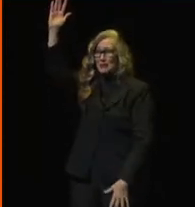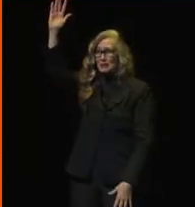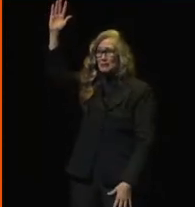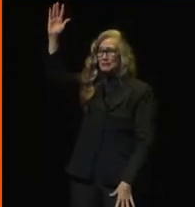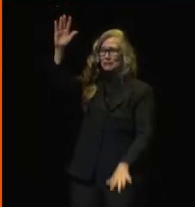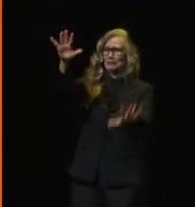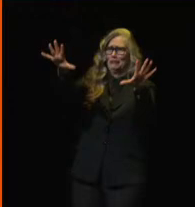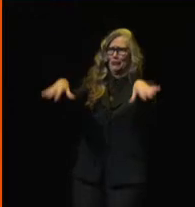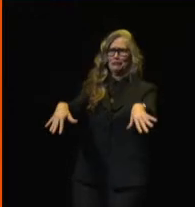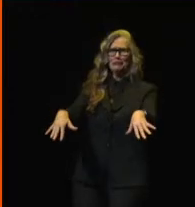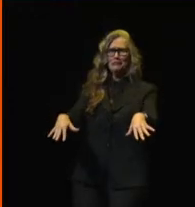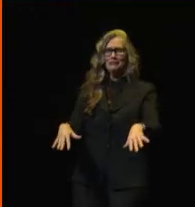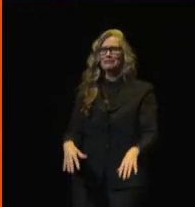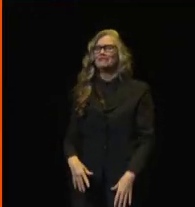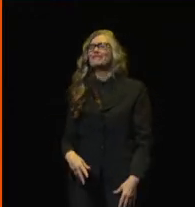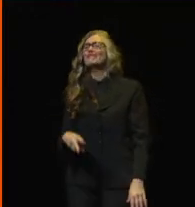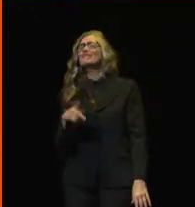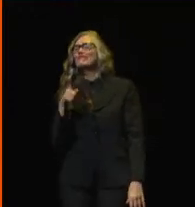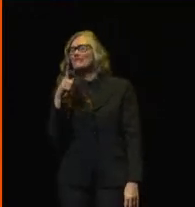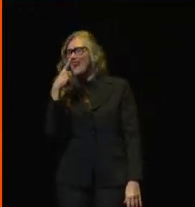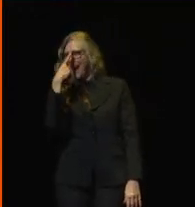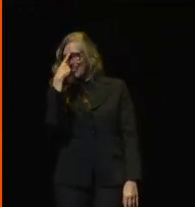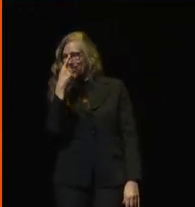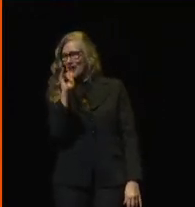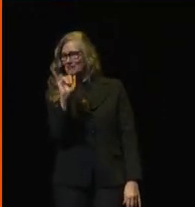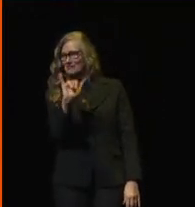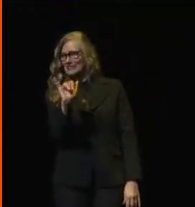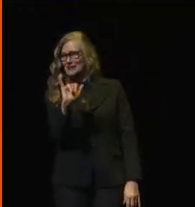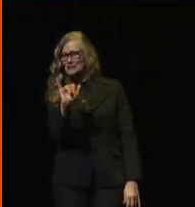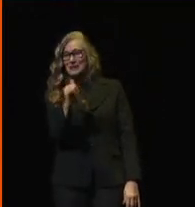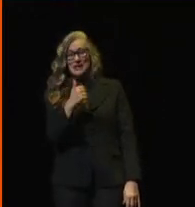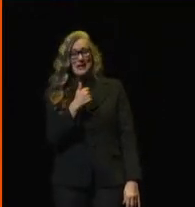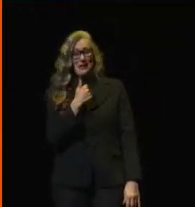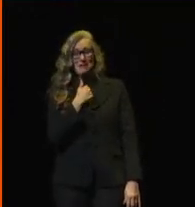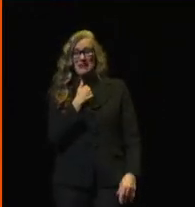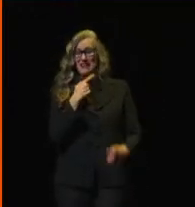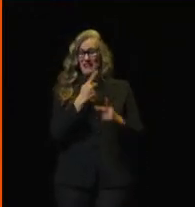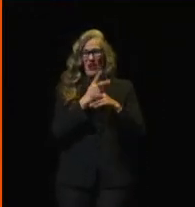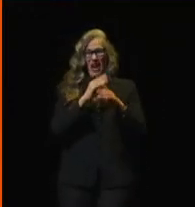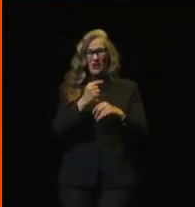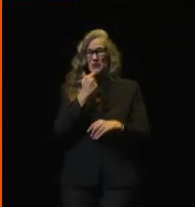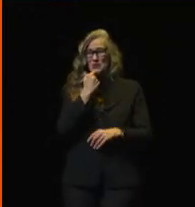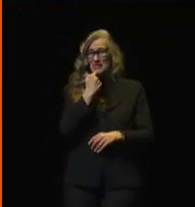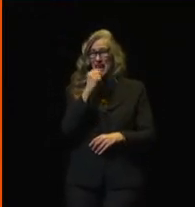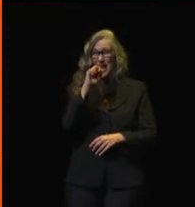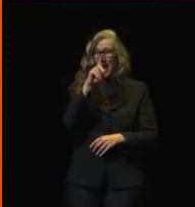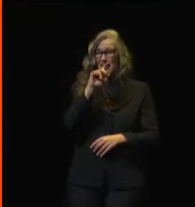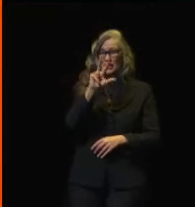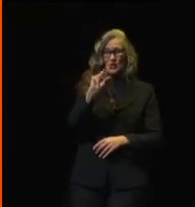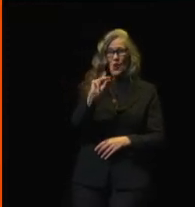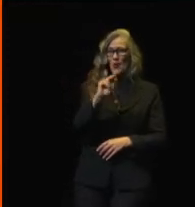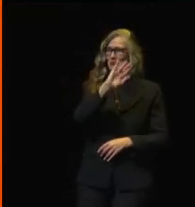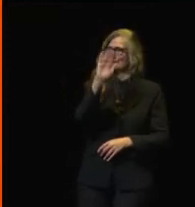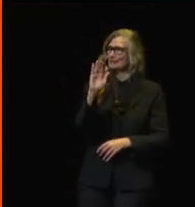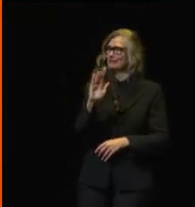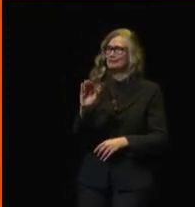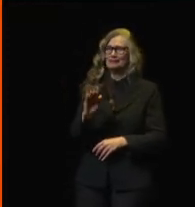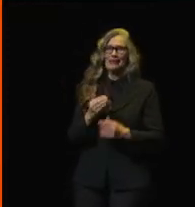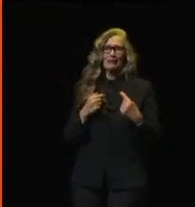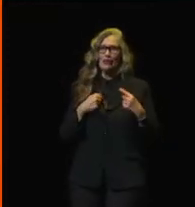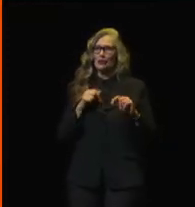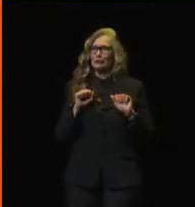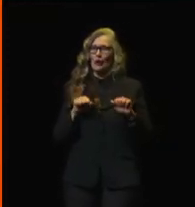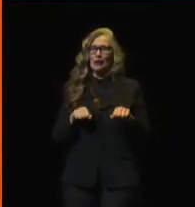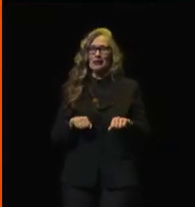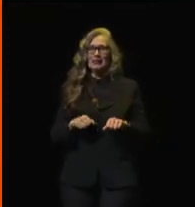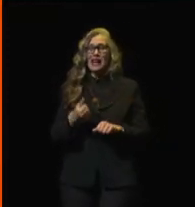I thought so. I never figured out how to say no to Ady Barkan. His first big ask of me was back